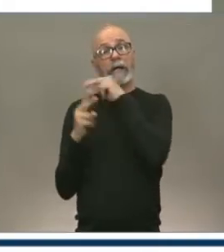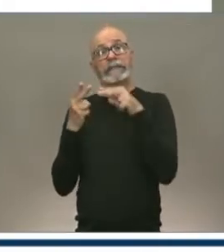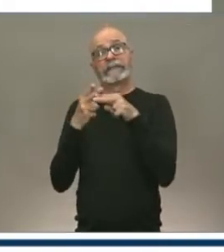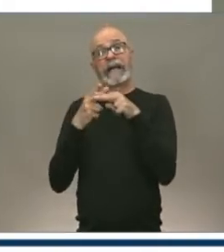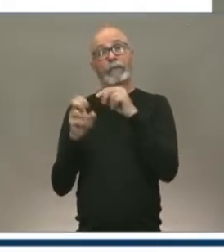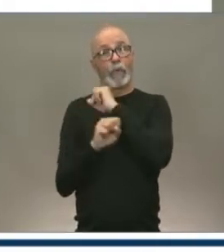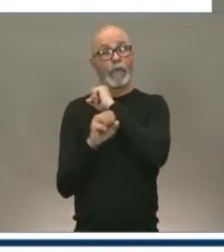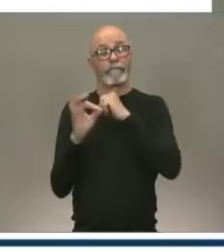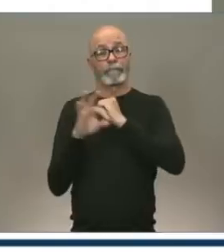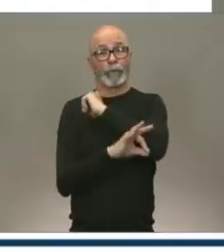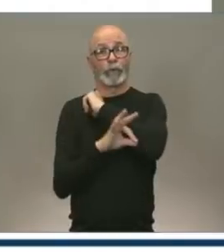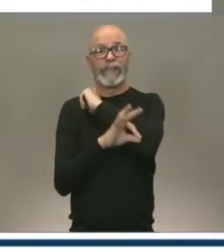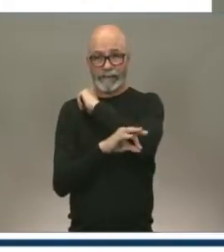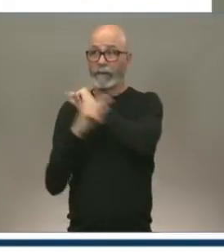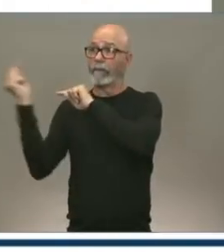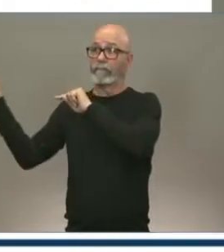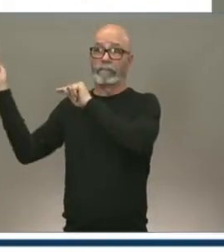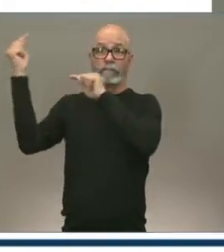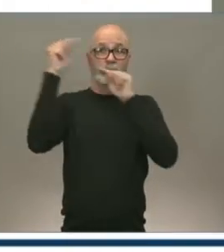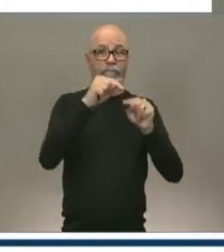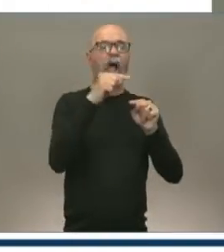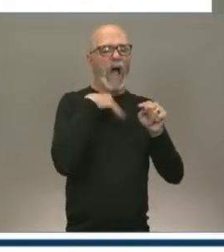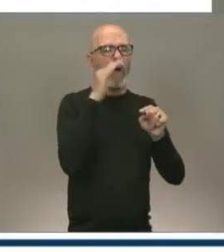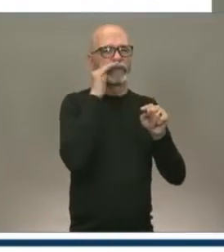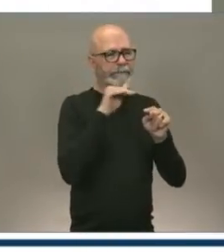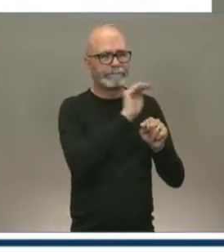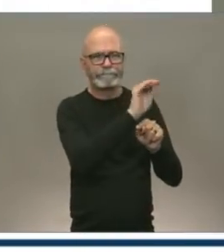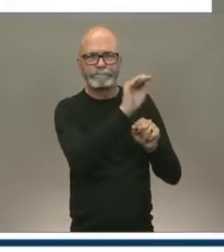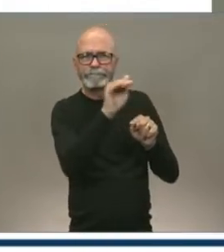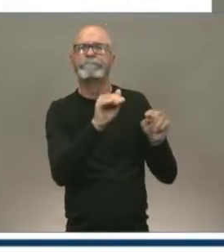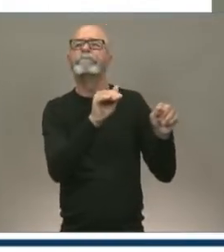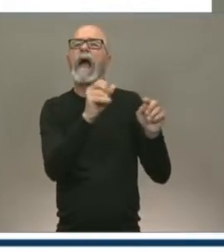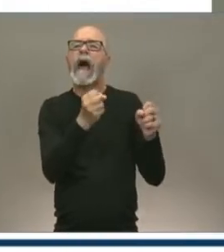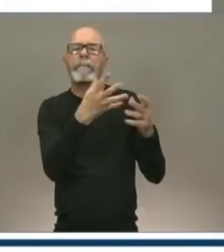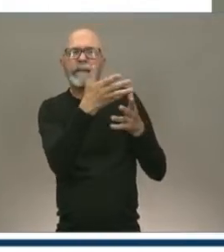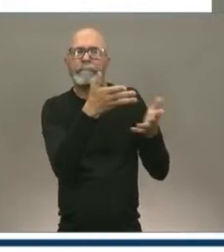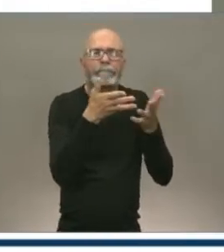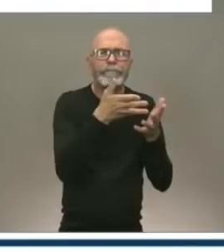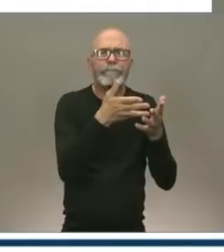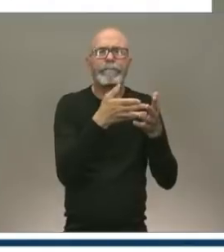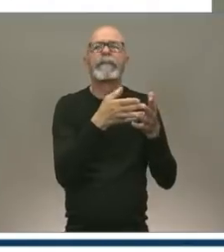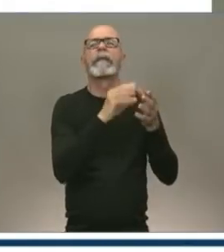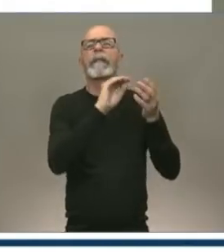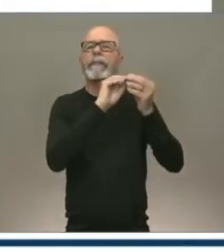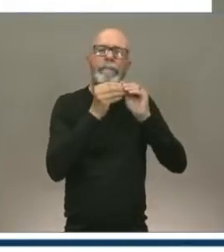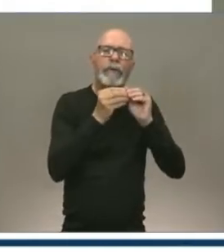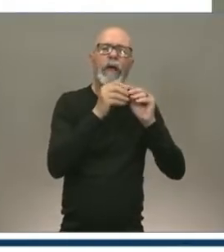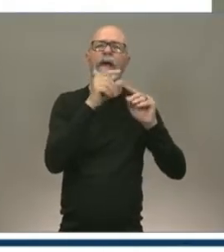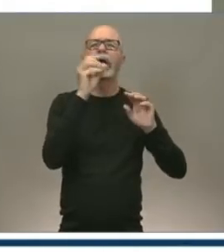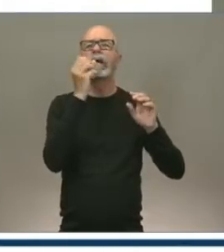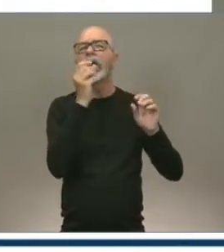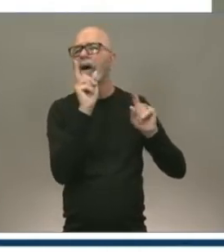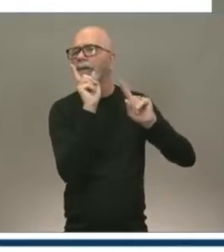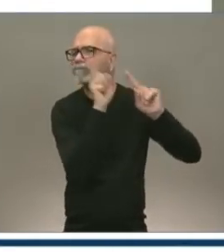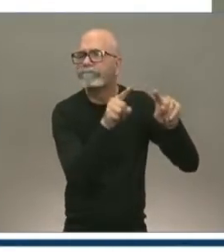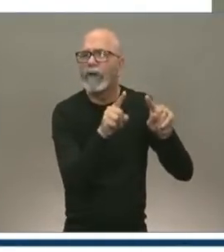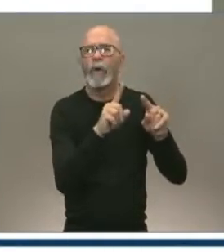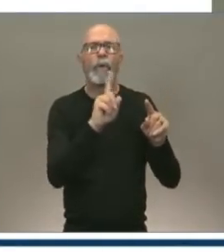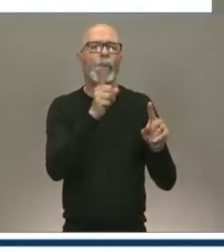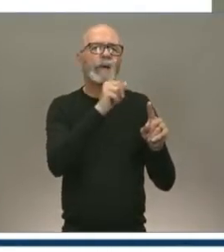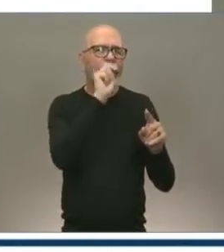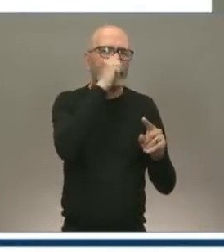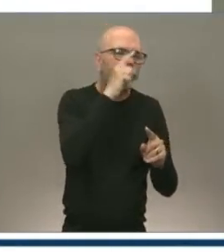at tracking much more closely the temporary foreign workers and what's the results of our testing as